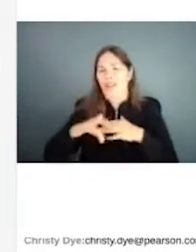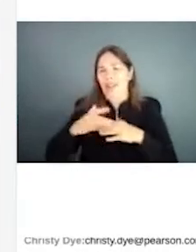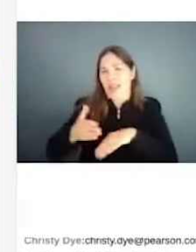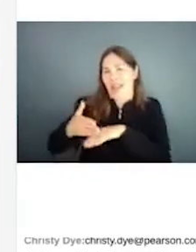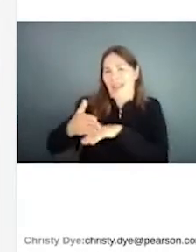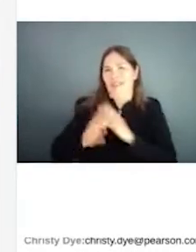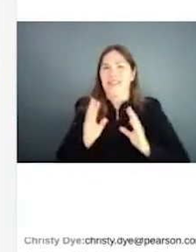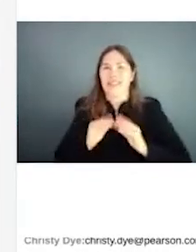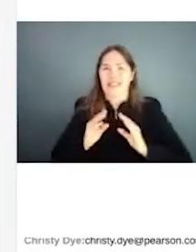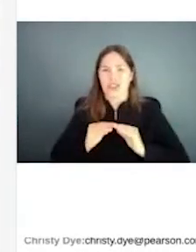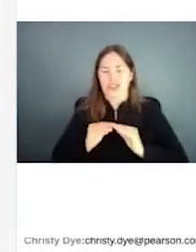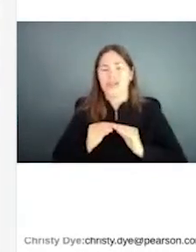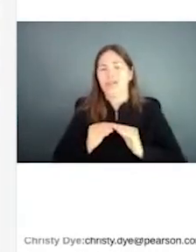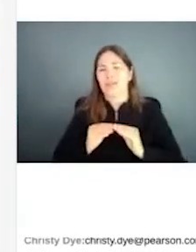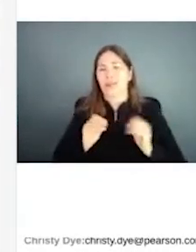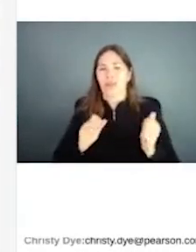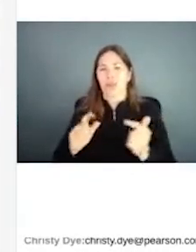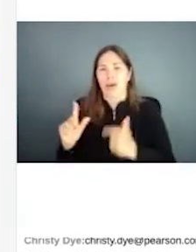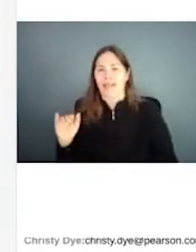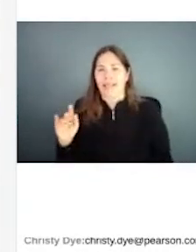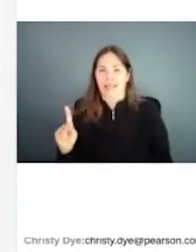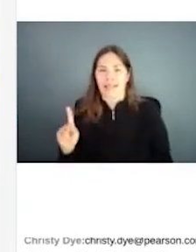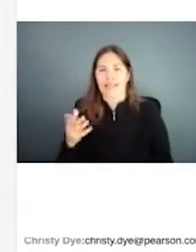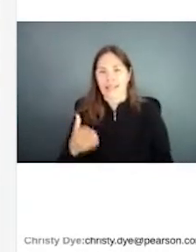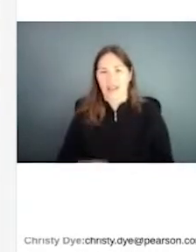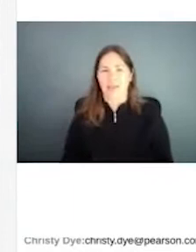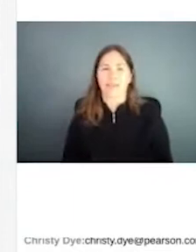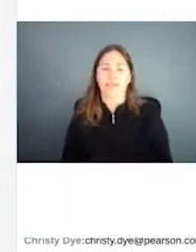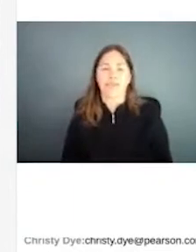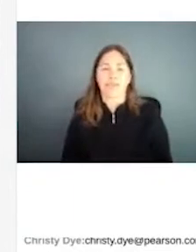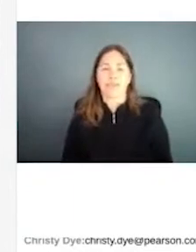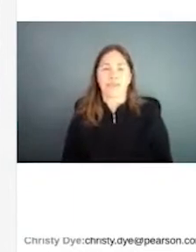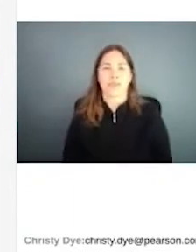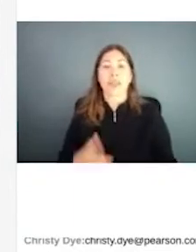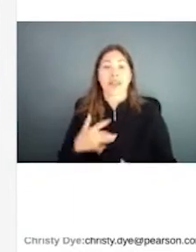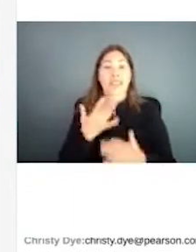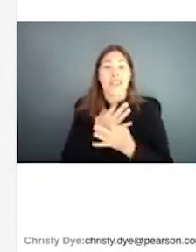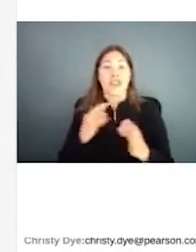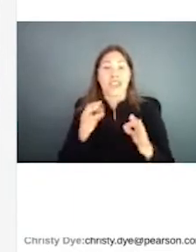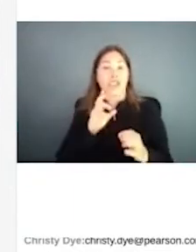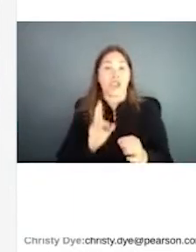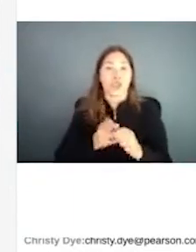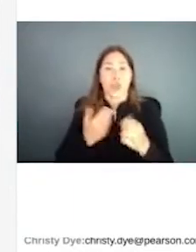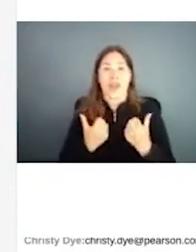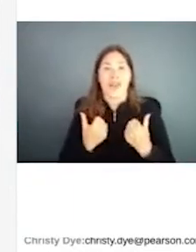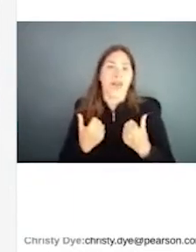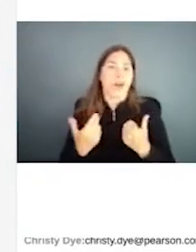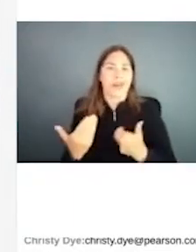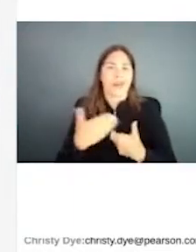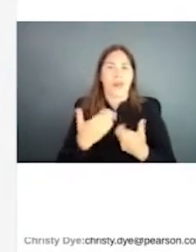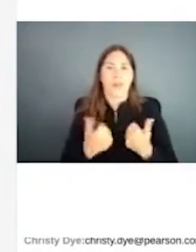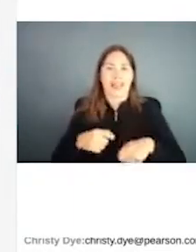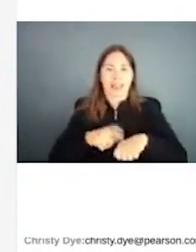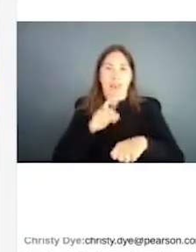session, and all of the links that are in here. So feel free to jump in at any time. As I said, we got plenty of time, but we do